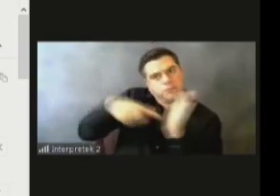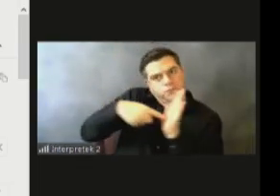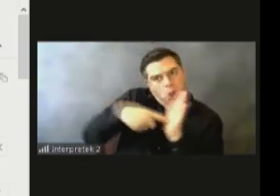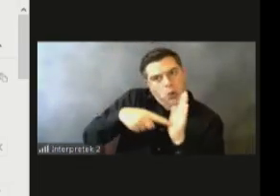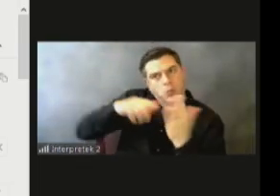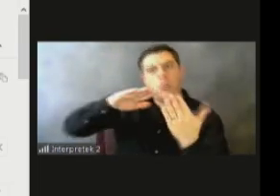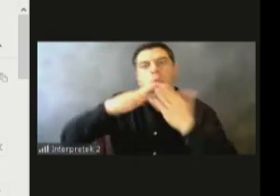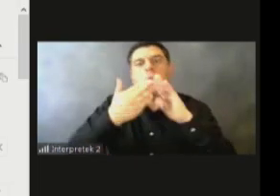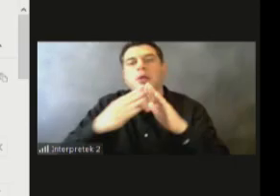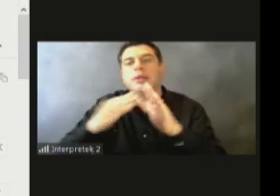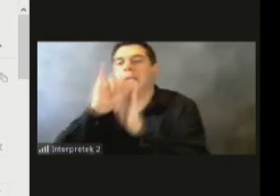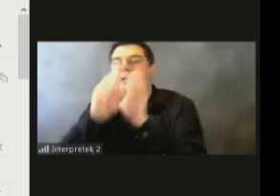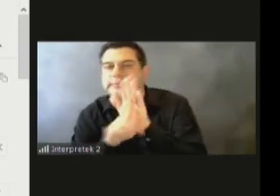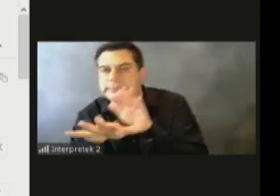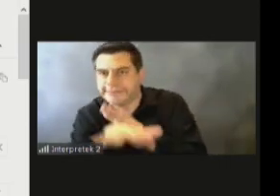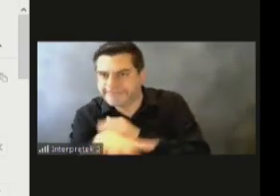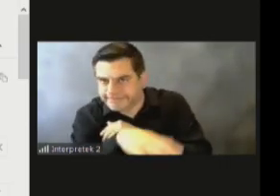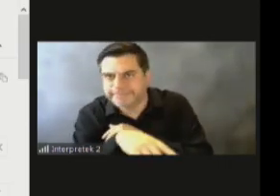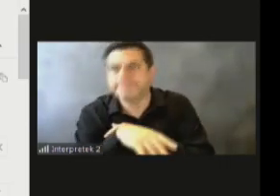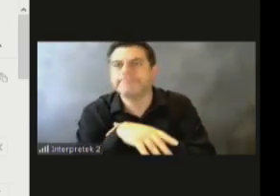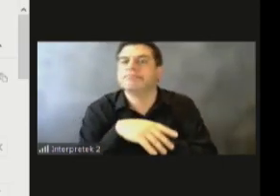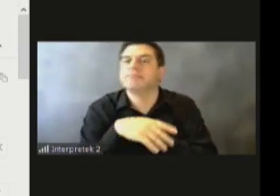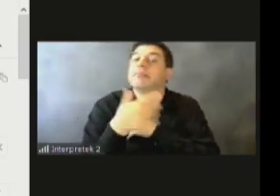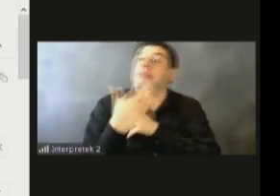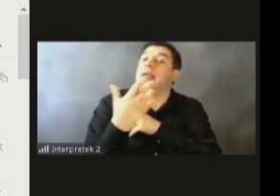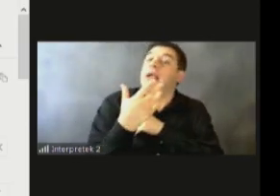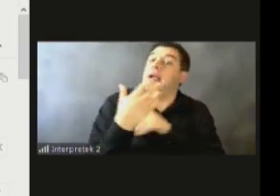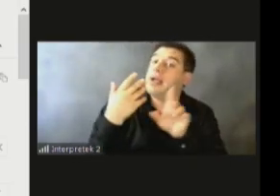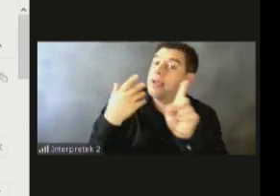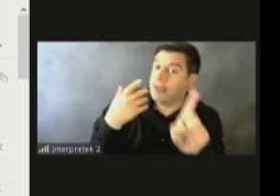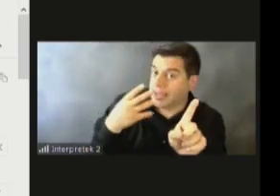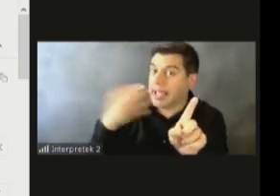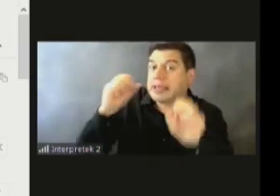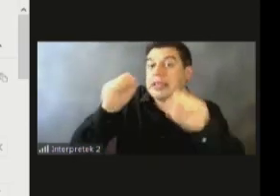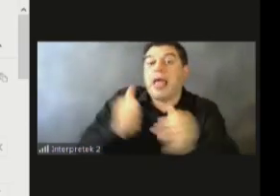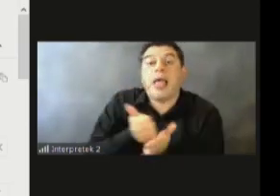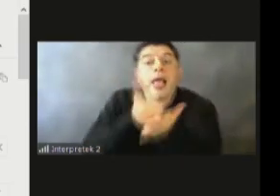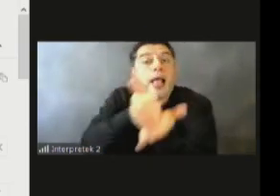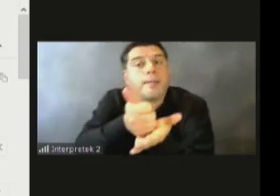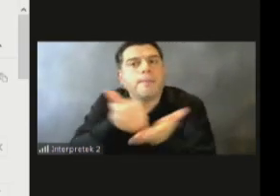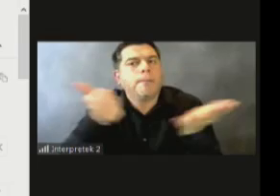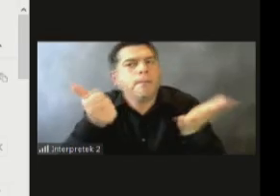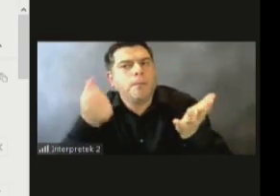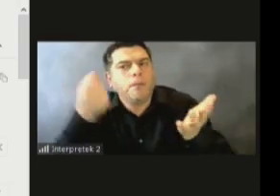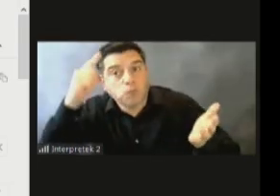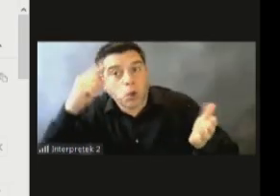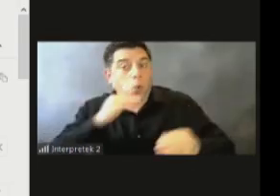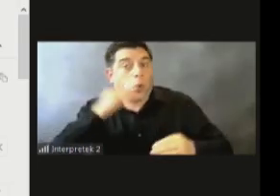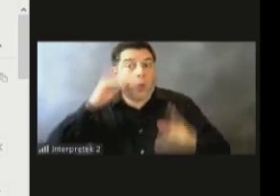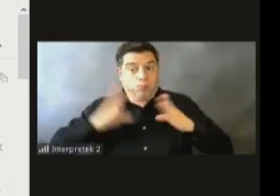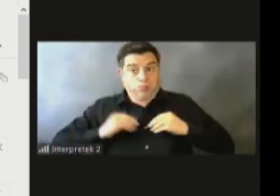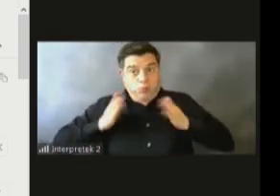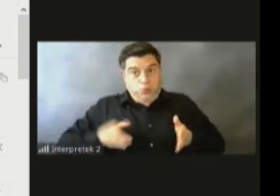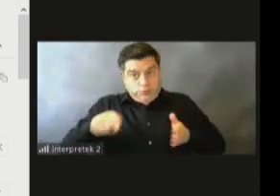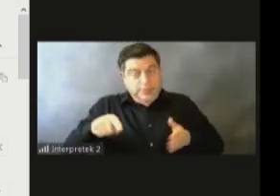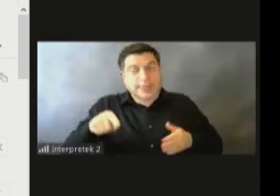as a pathway to fee simple home ownership. If done well, a person can move into a CLT home